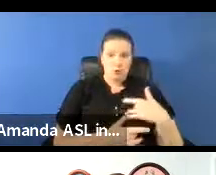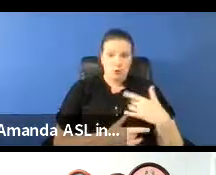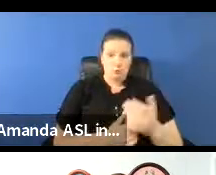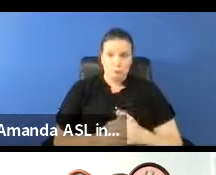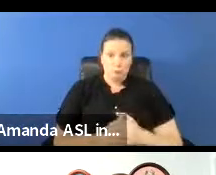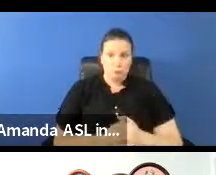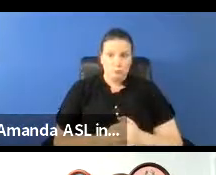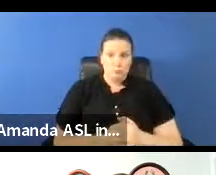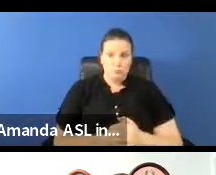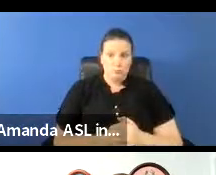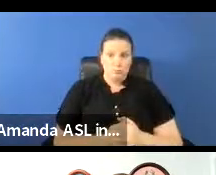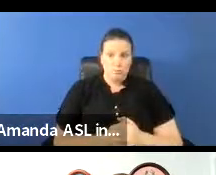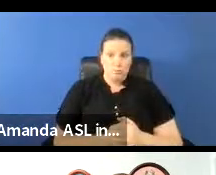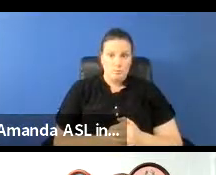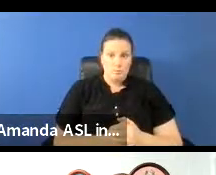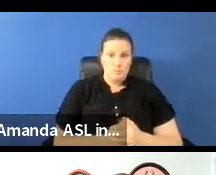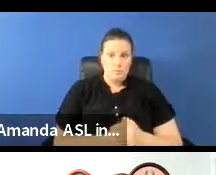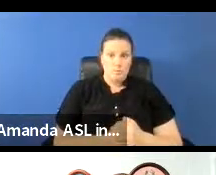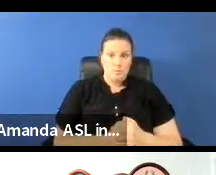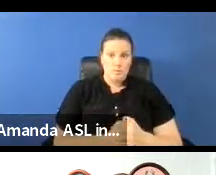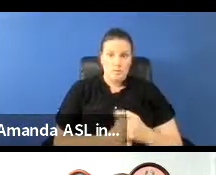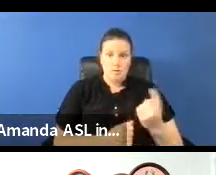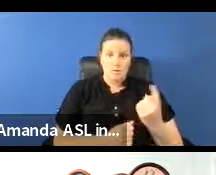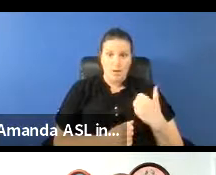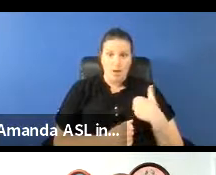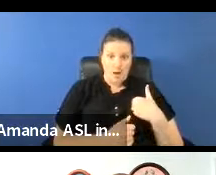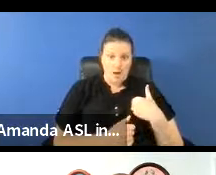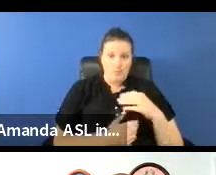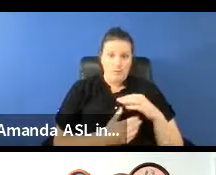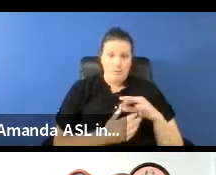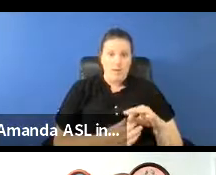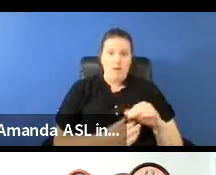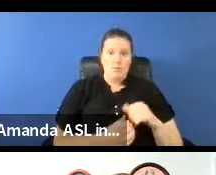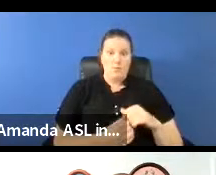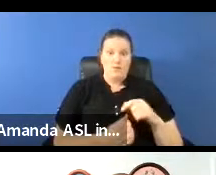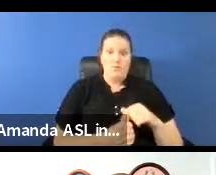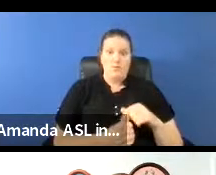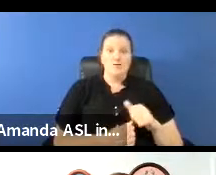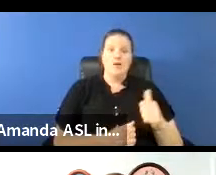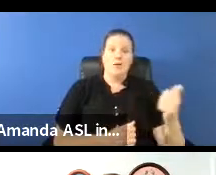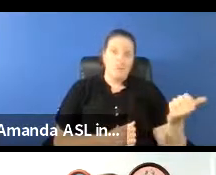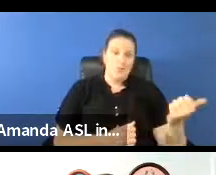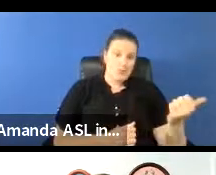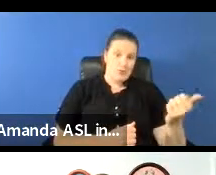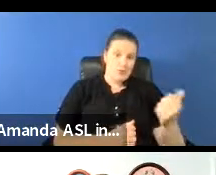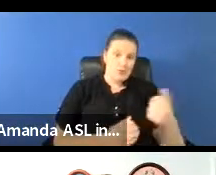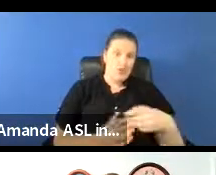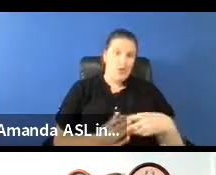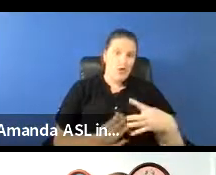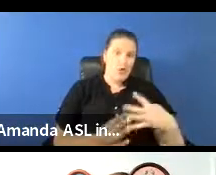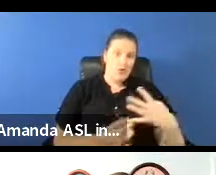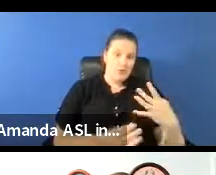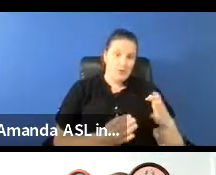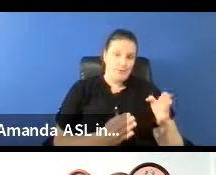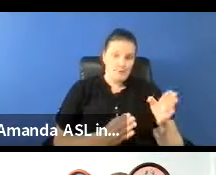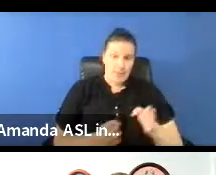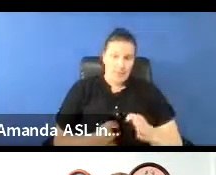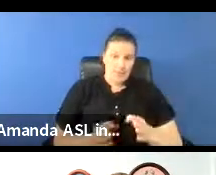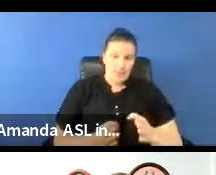that that anyone has regarding these other alternative